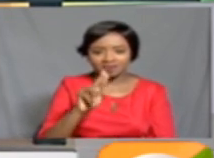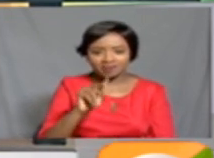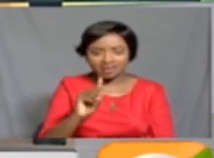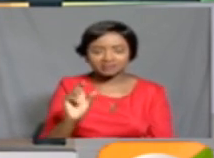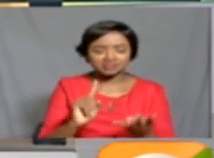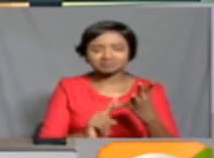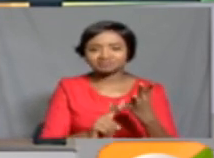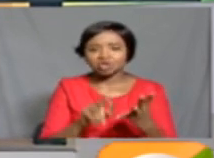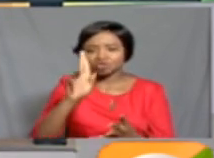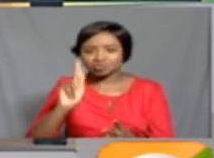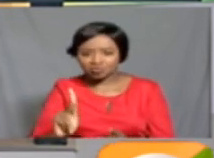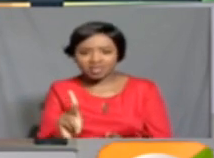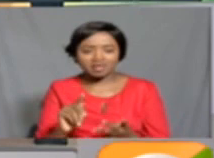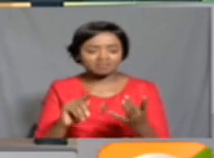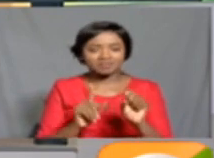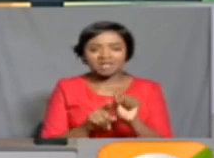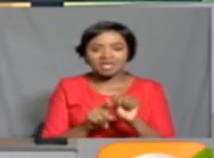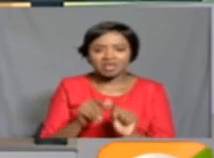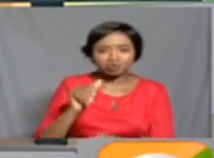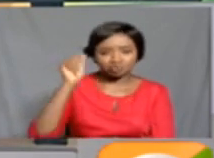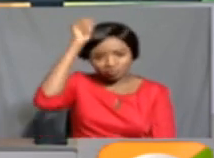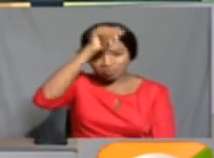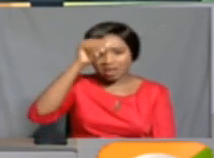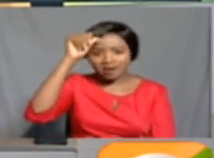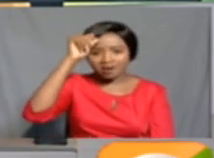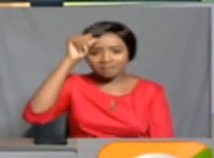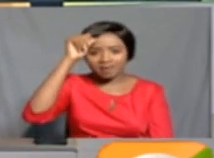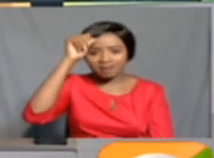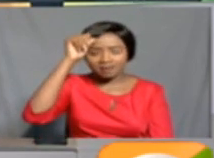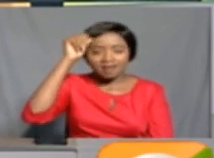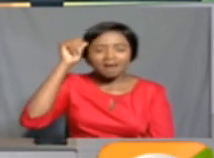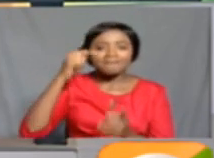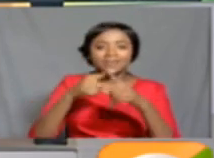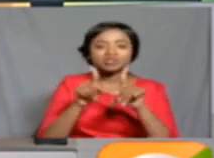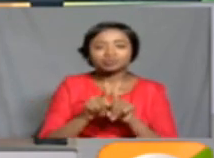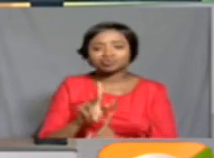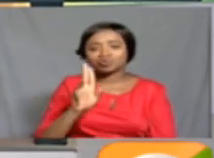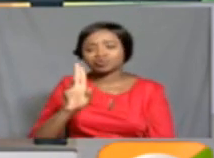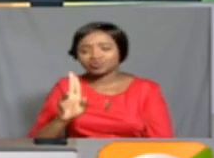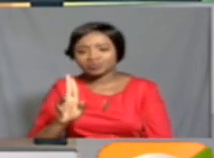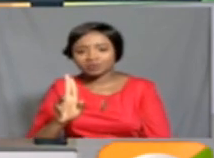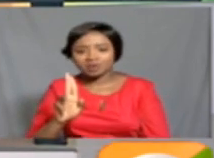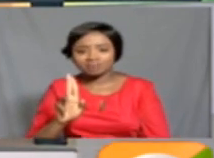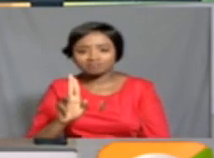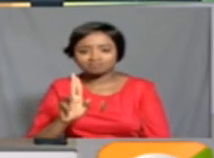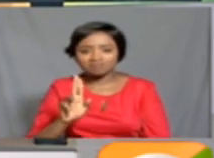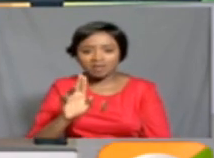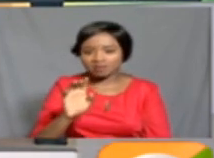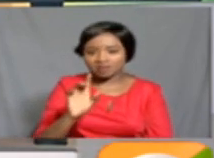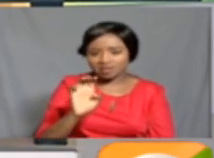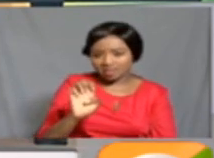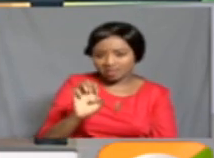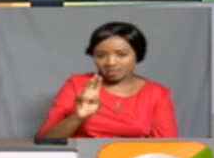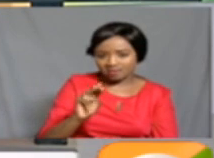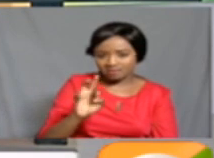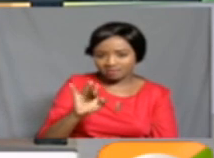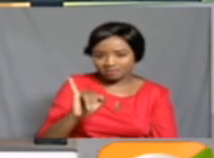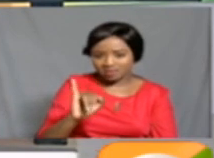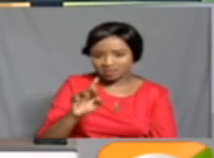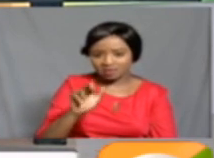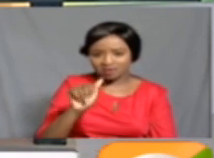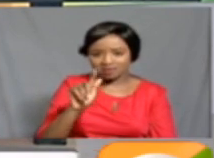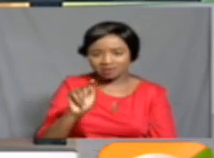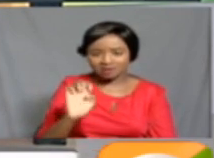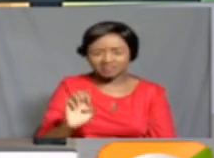East, we have Qatar and Saudi Arabia, as well as, by the way, the United Arab Emirates. So we, like I said, will be